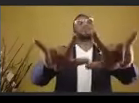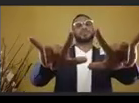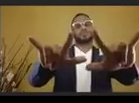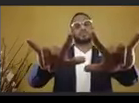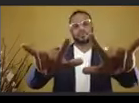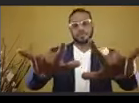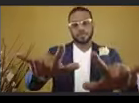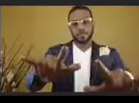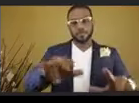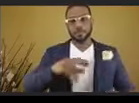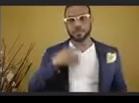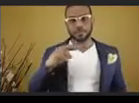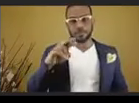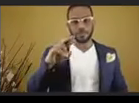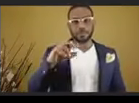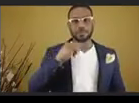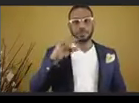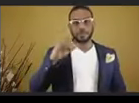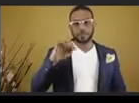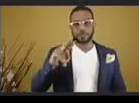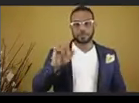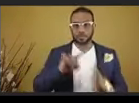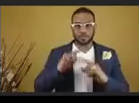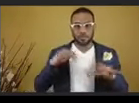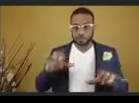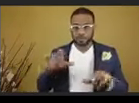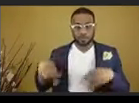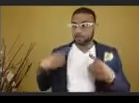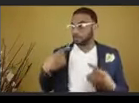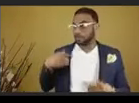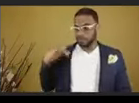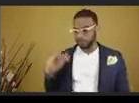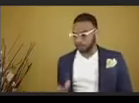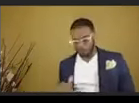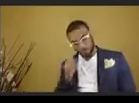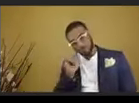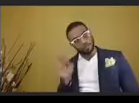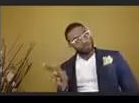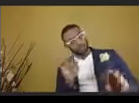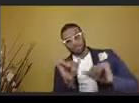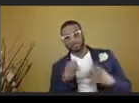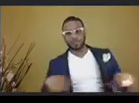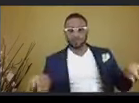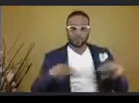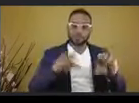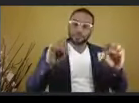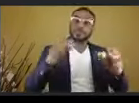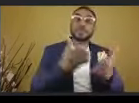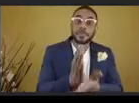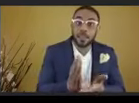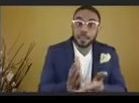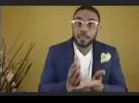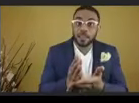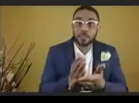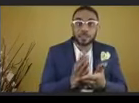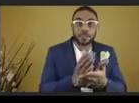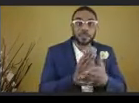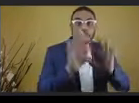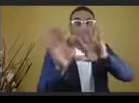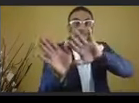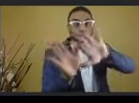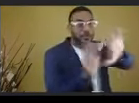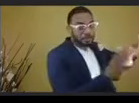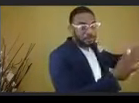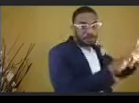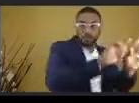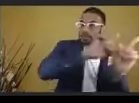Sharpton, just as I have done since I was a little girl, like most of us. All right, with those intros out of the way, Latasha,